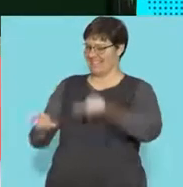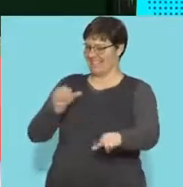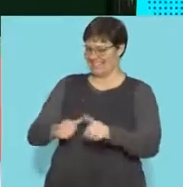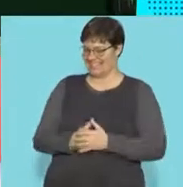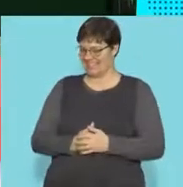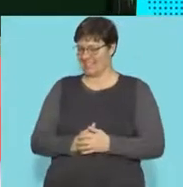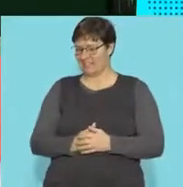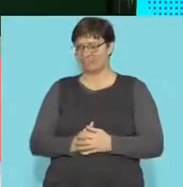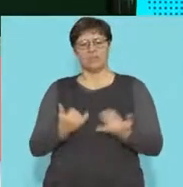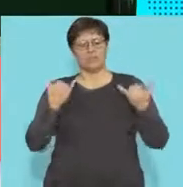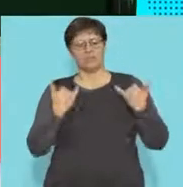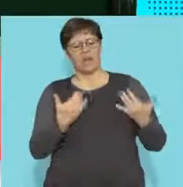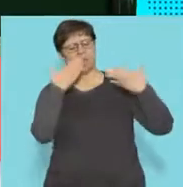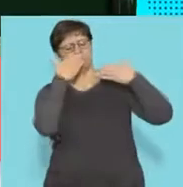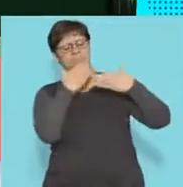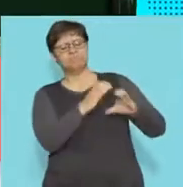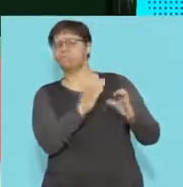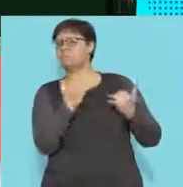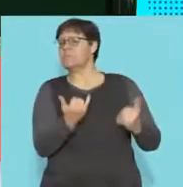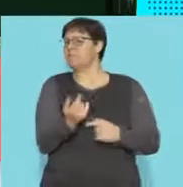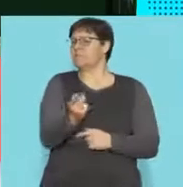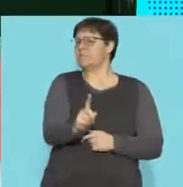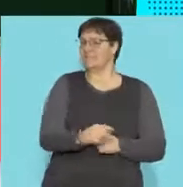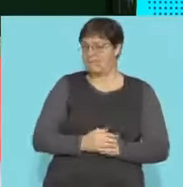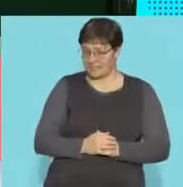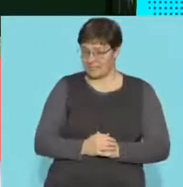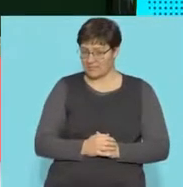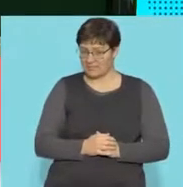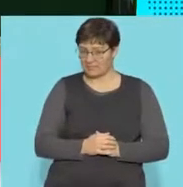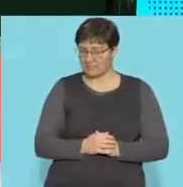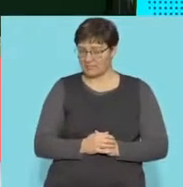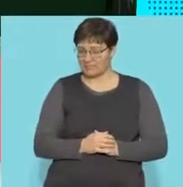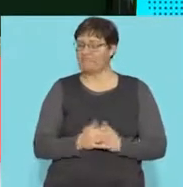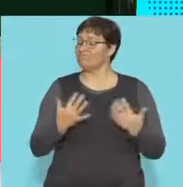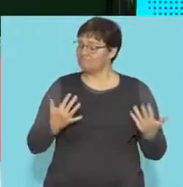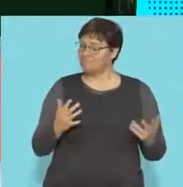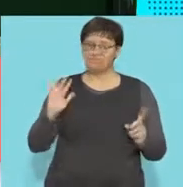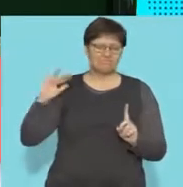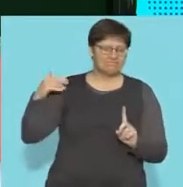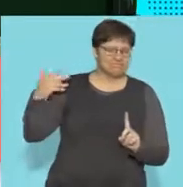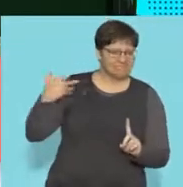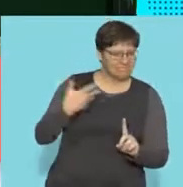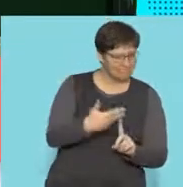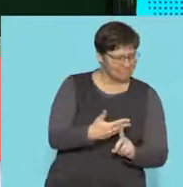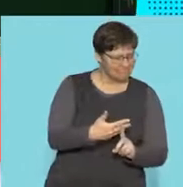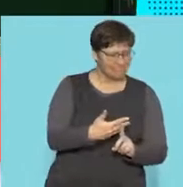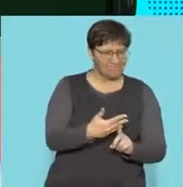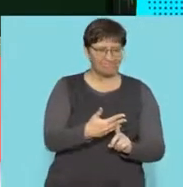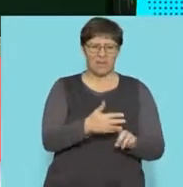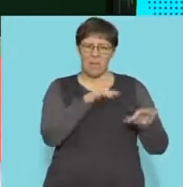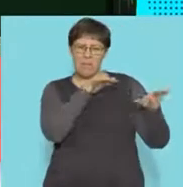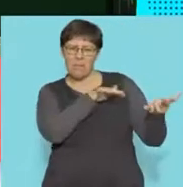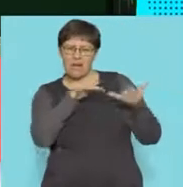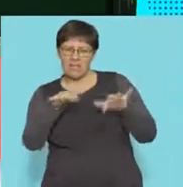what is it that we're going to be looking at today? Well, we have been looking at